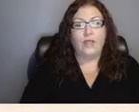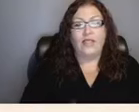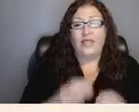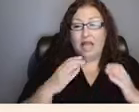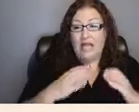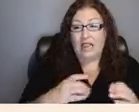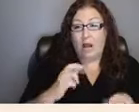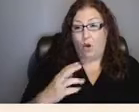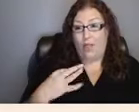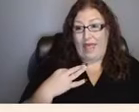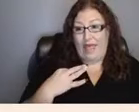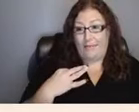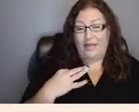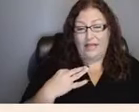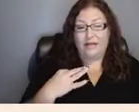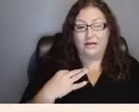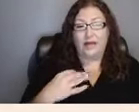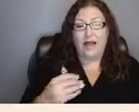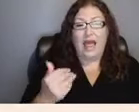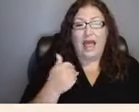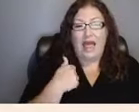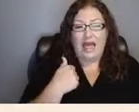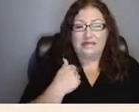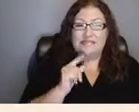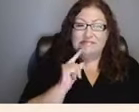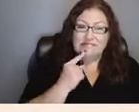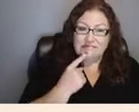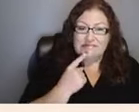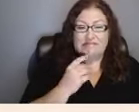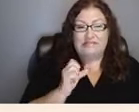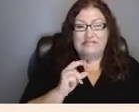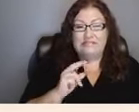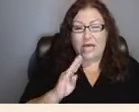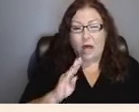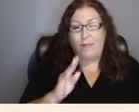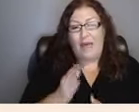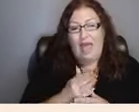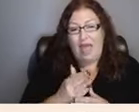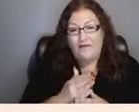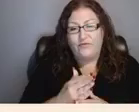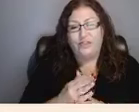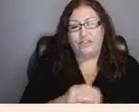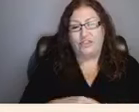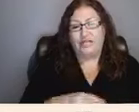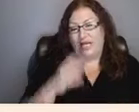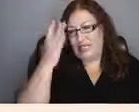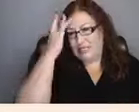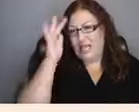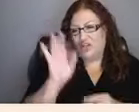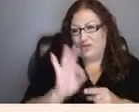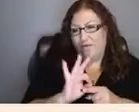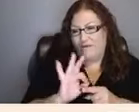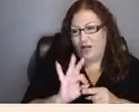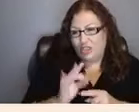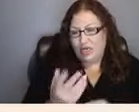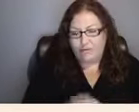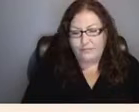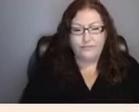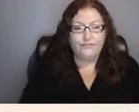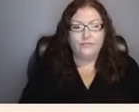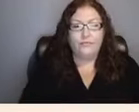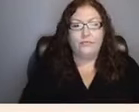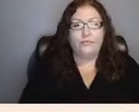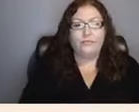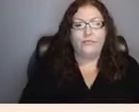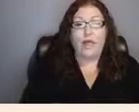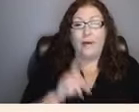applicant has a significantly sub-average general intellectual functioning. It must